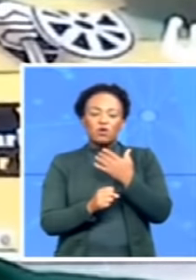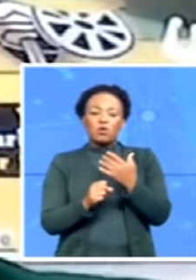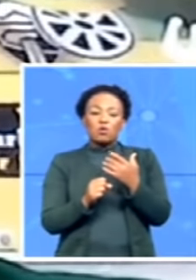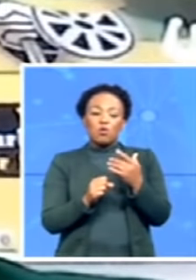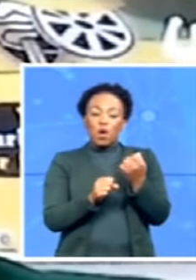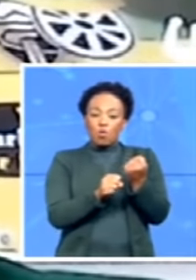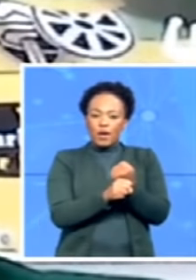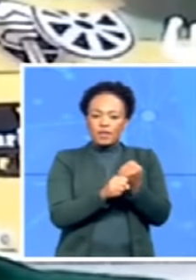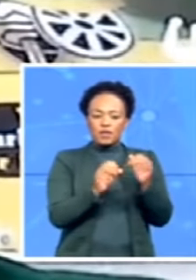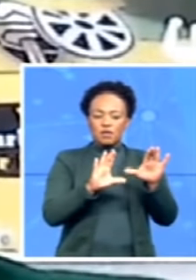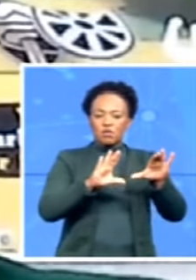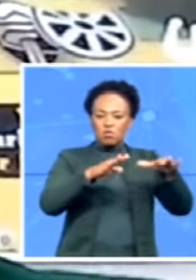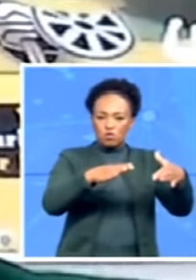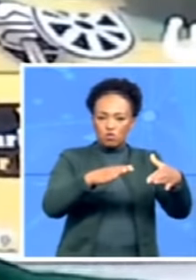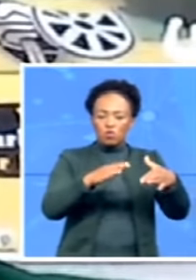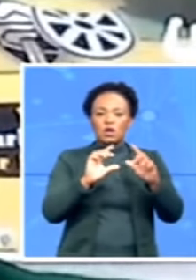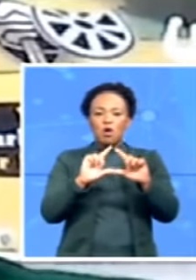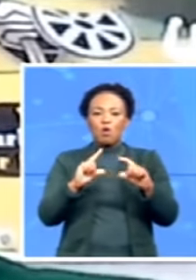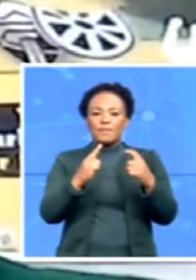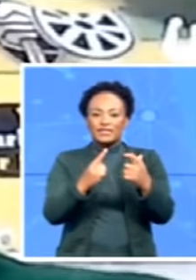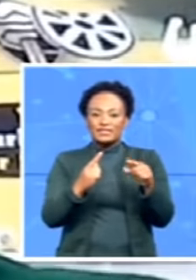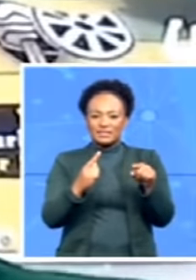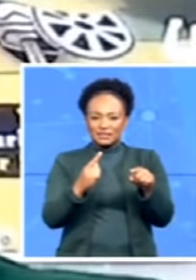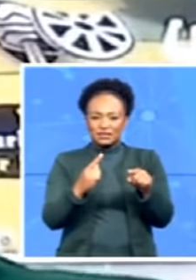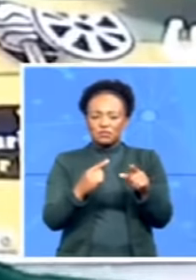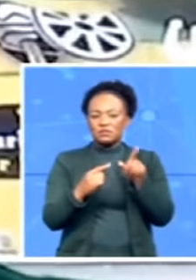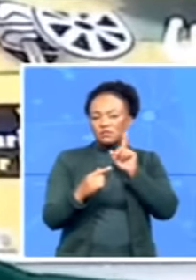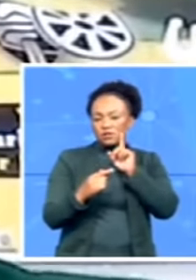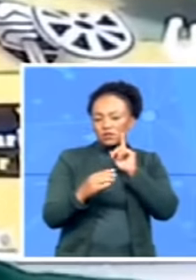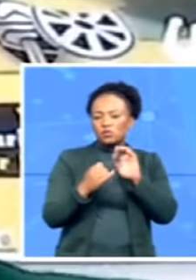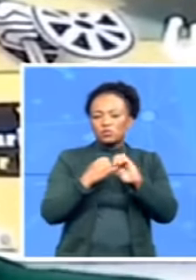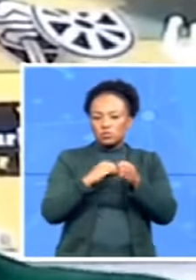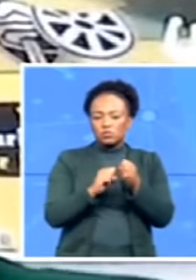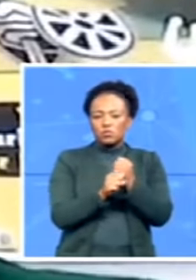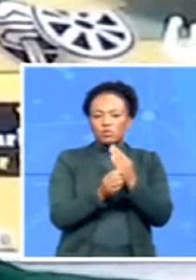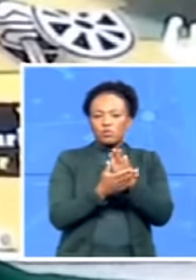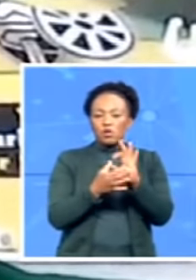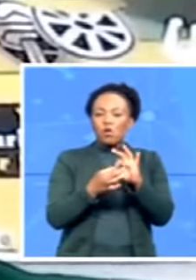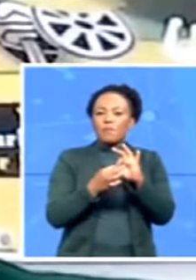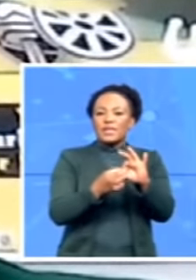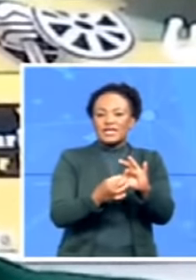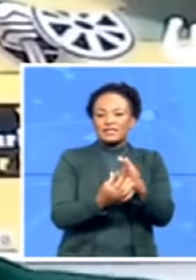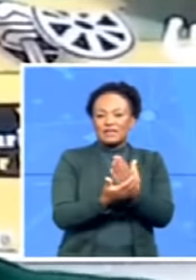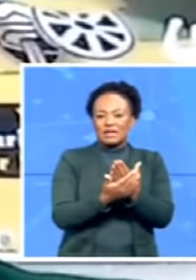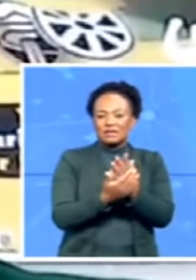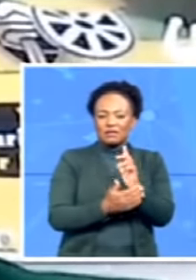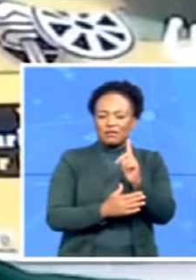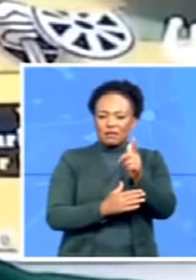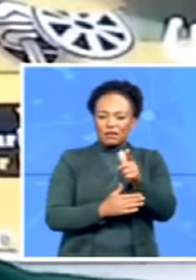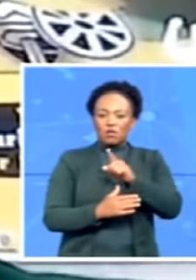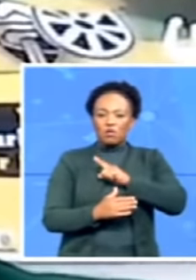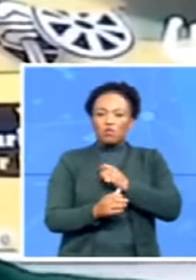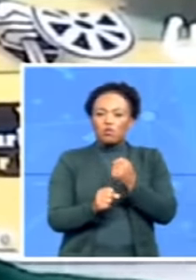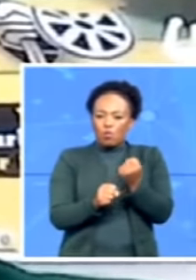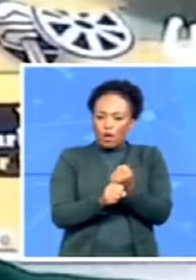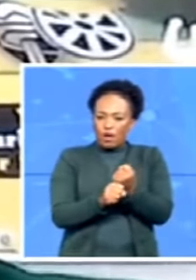have a monitoring mechanism to ensure that all commitments made on important matters, such as labor disputes,